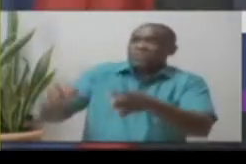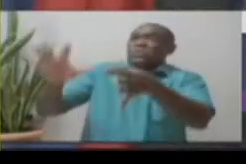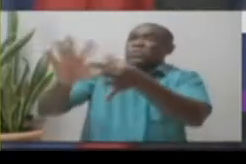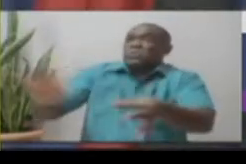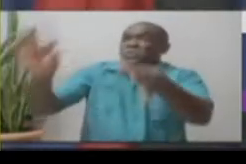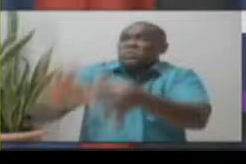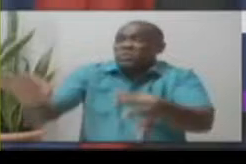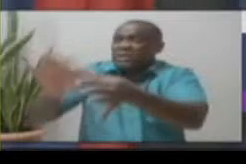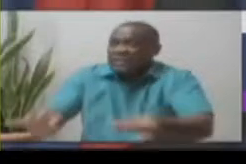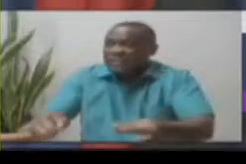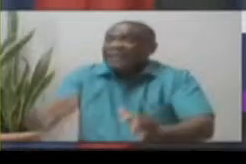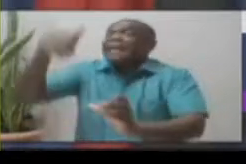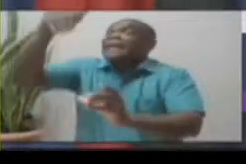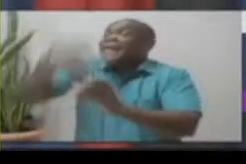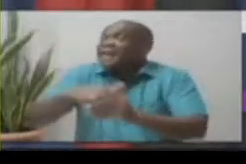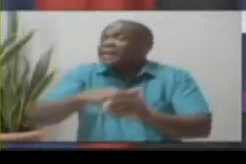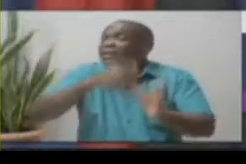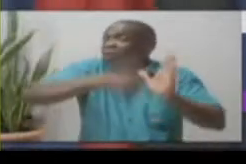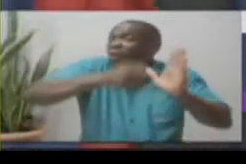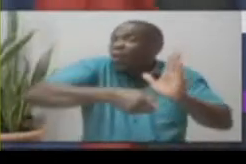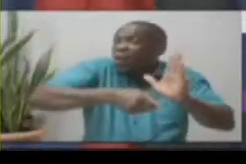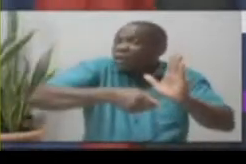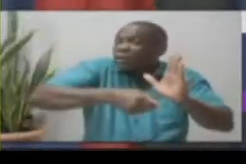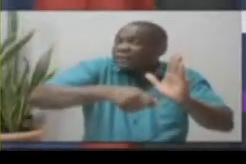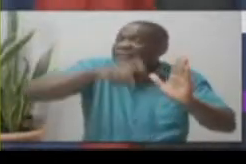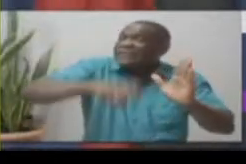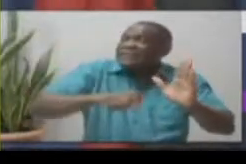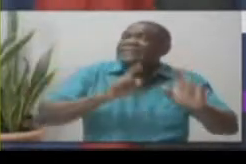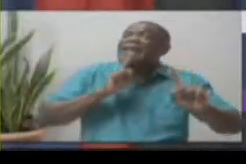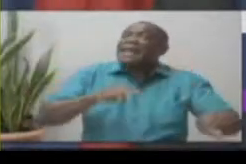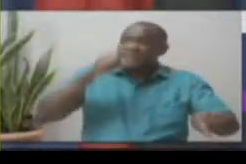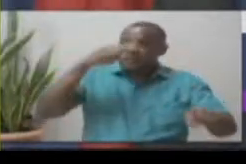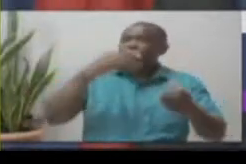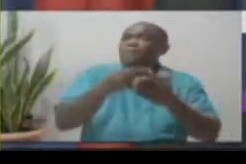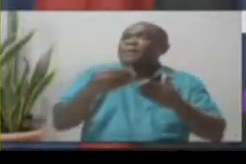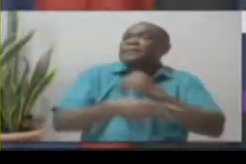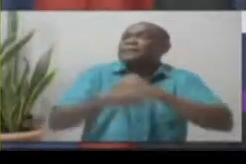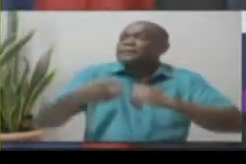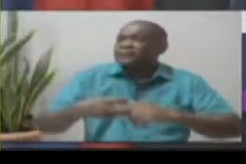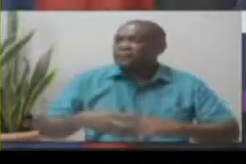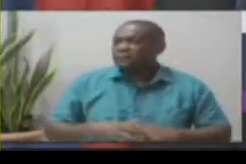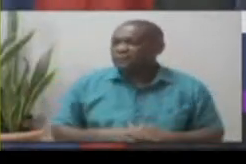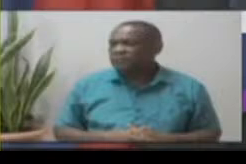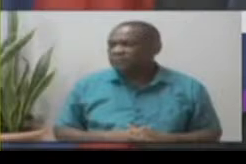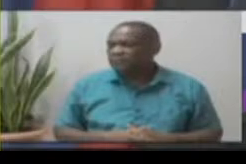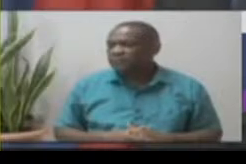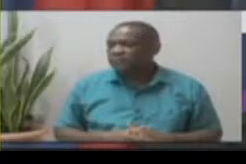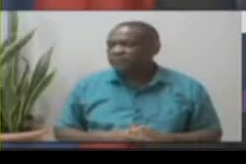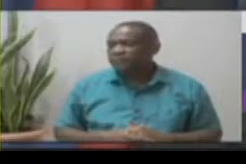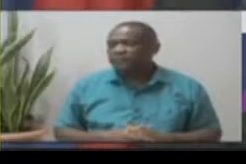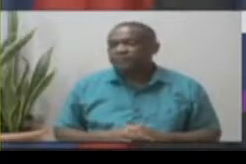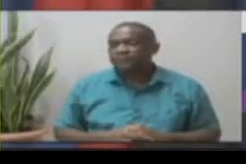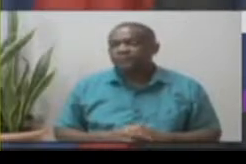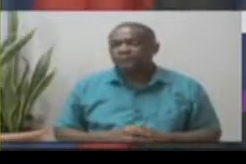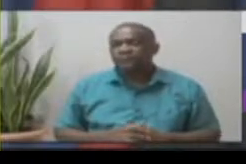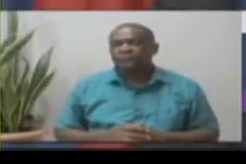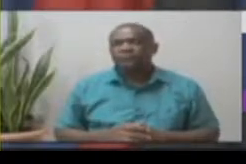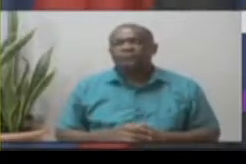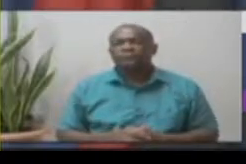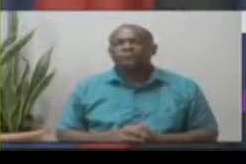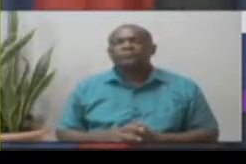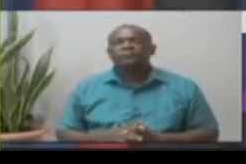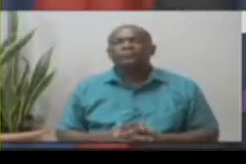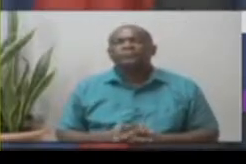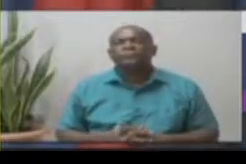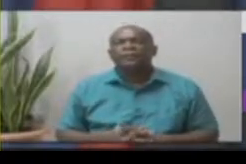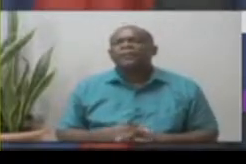account for. Let me tell you all, just in case, since you raised it, let me give you an idea